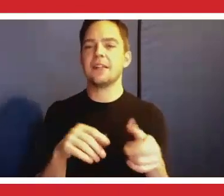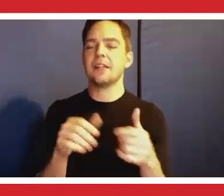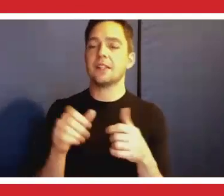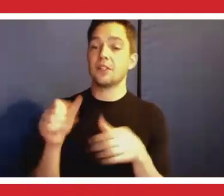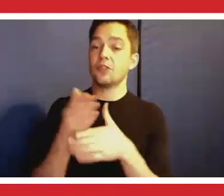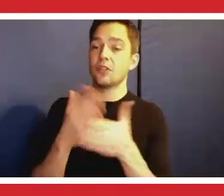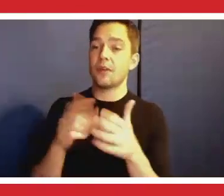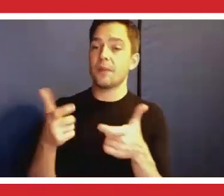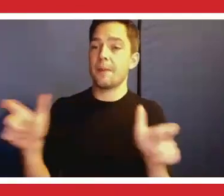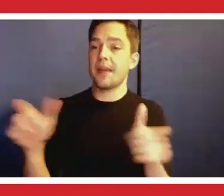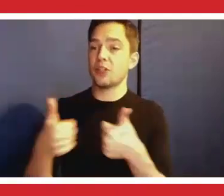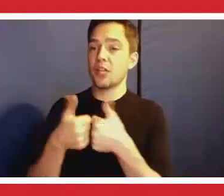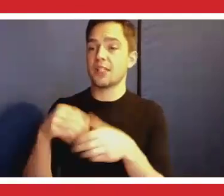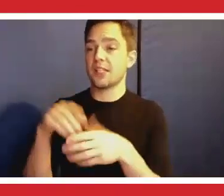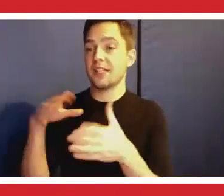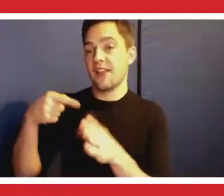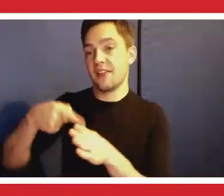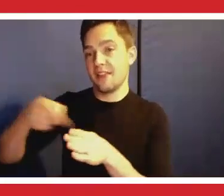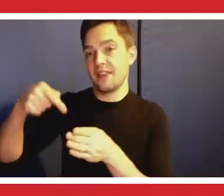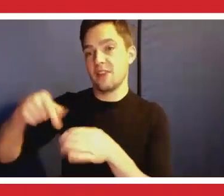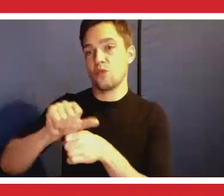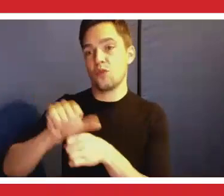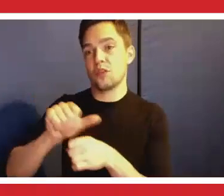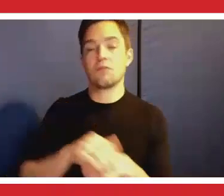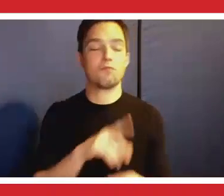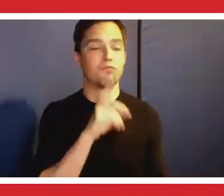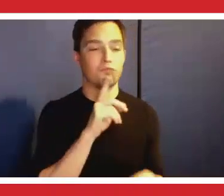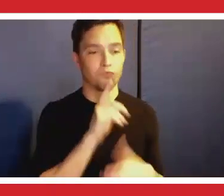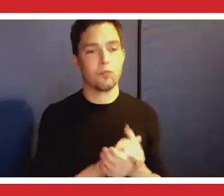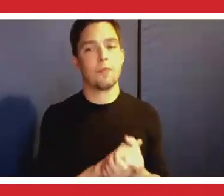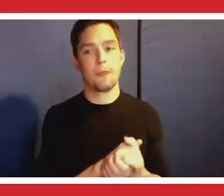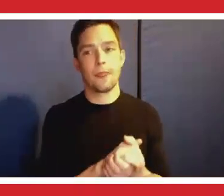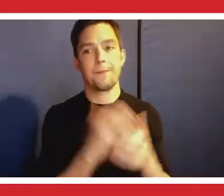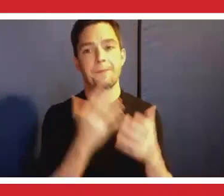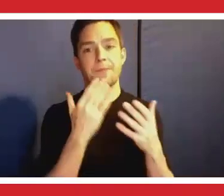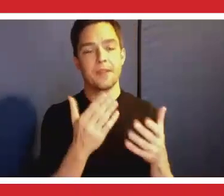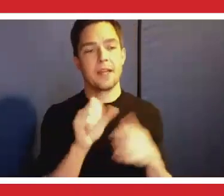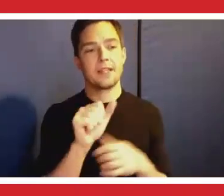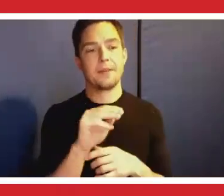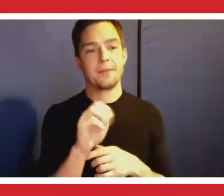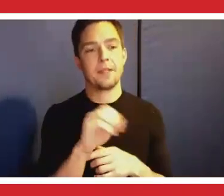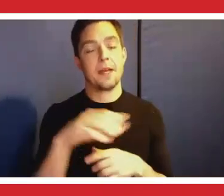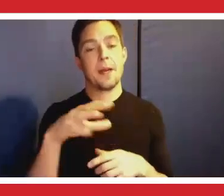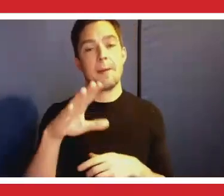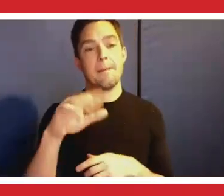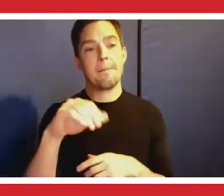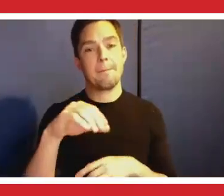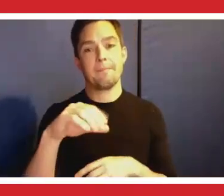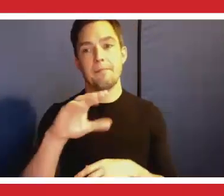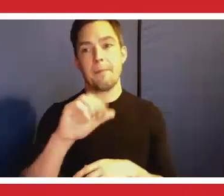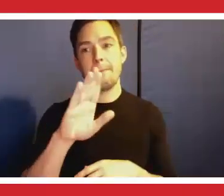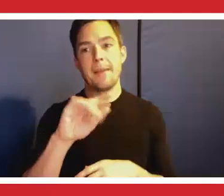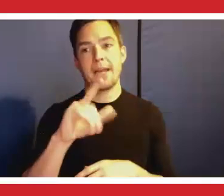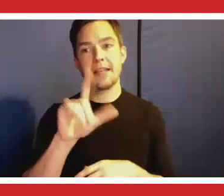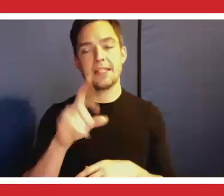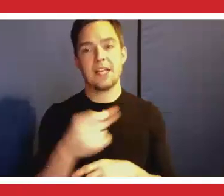that you have in this work? Sure. Thank you, Sami. Bangladesh had been on a very aggressive